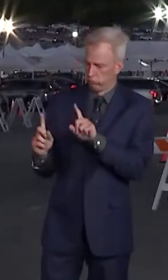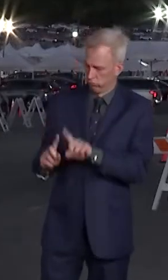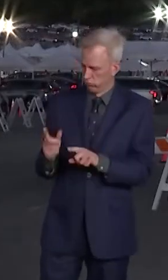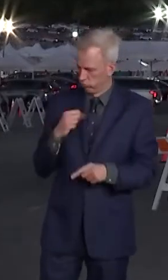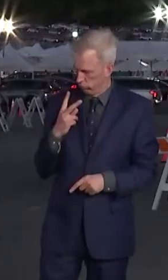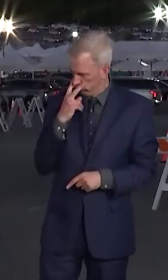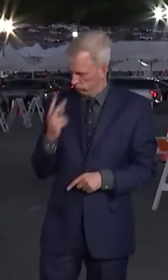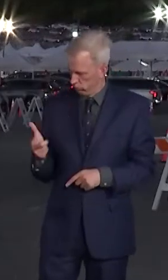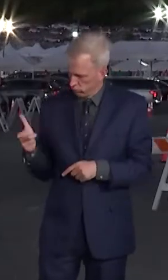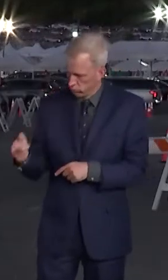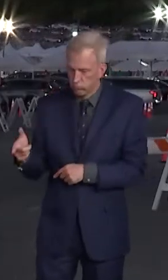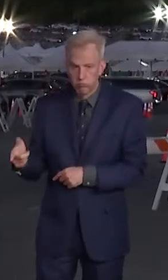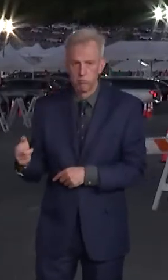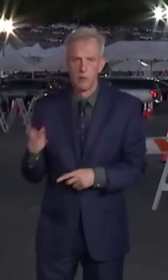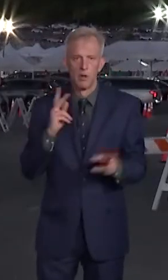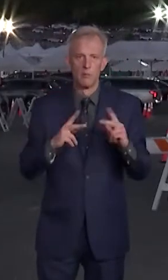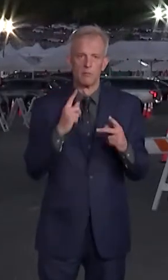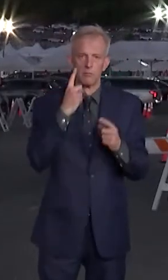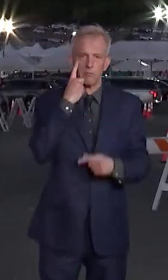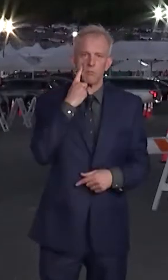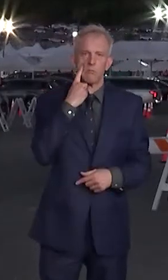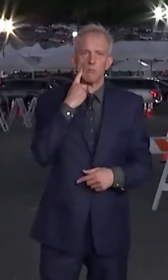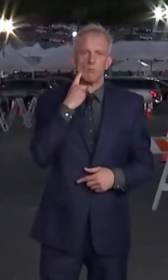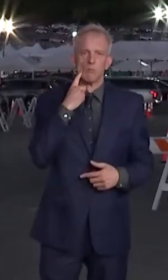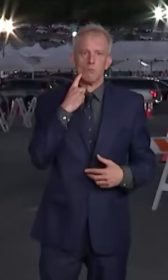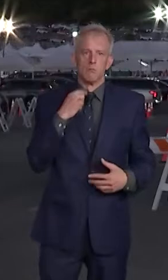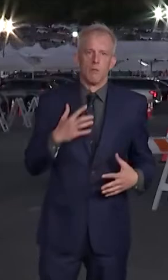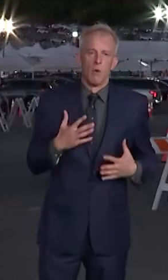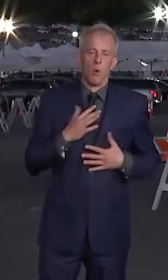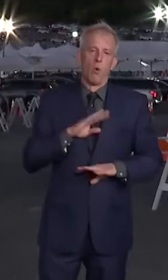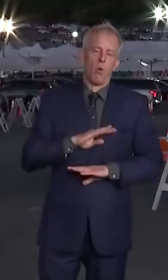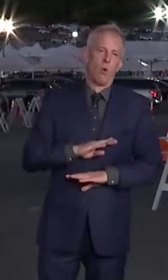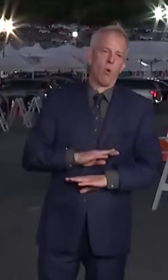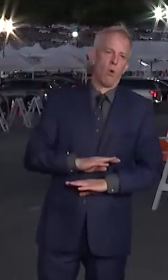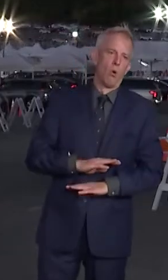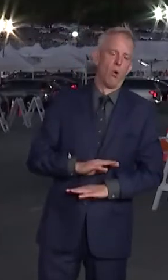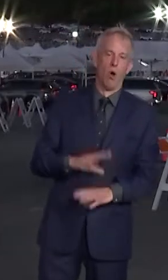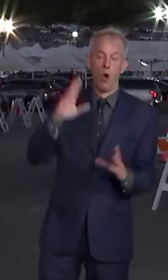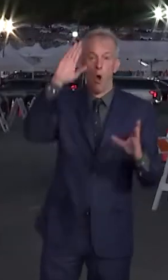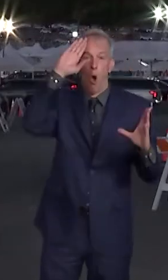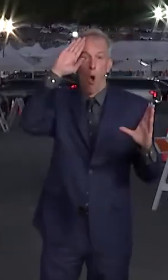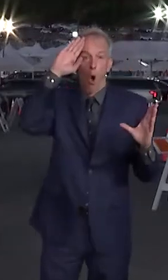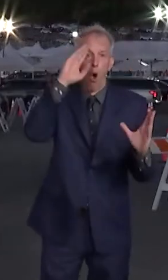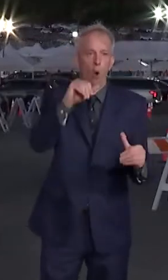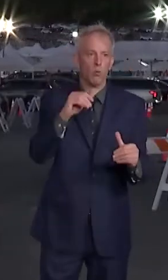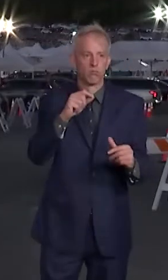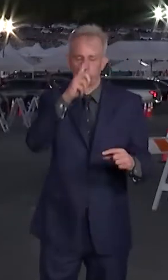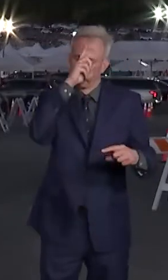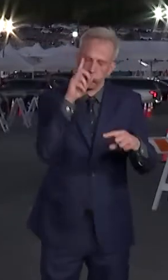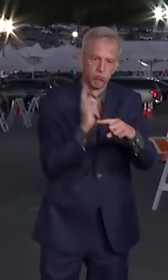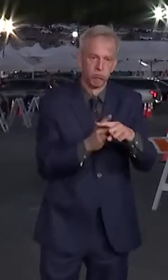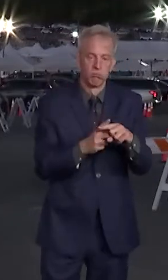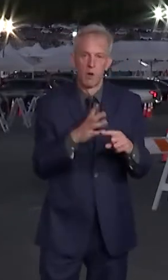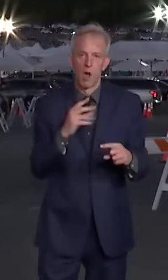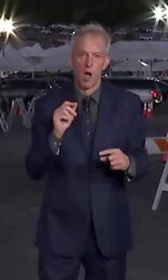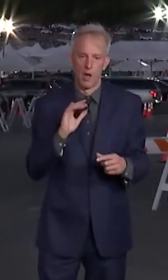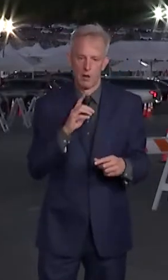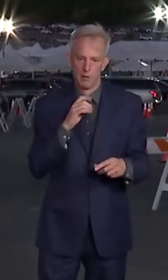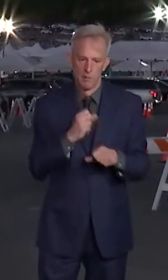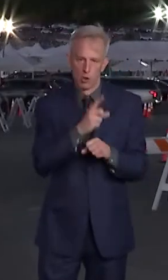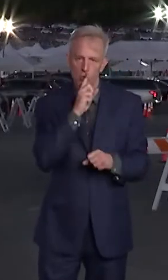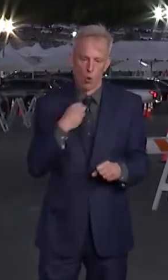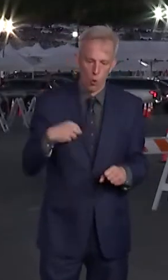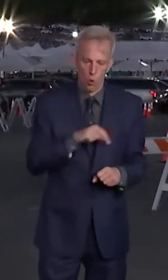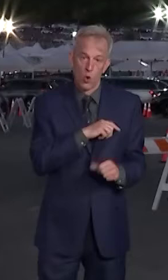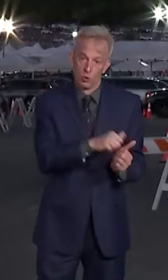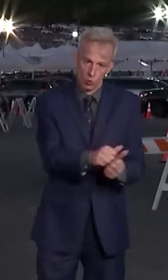those tears in people's eyes. I saw that hope in their faces, and that collective will for this city to fight our way through this and to not just